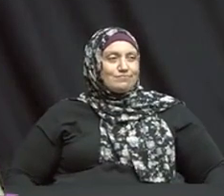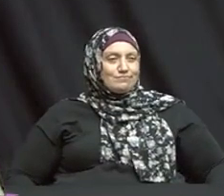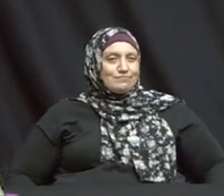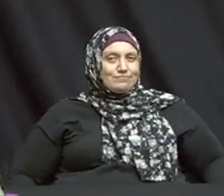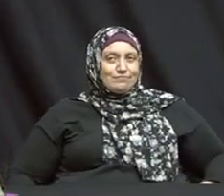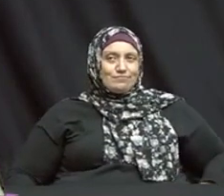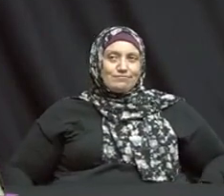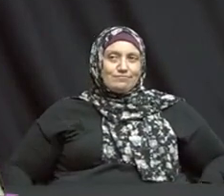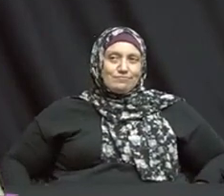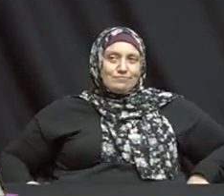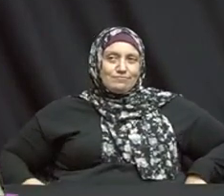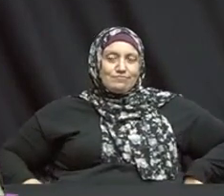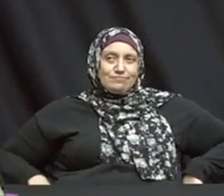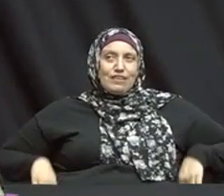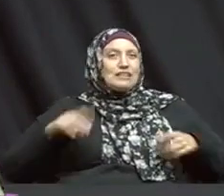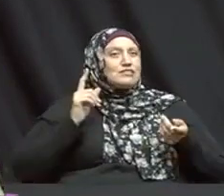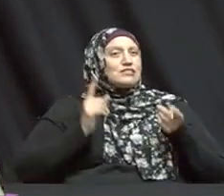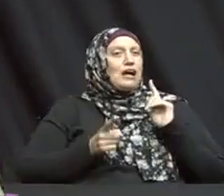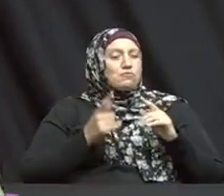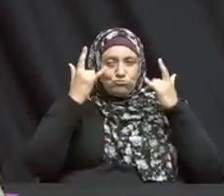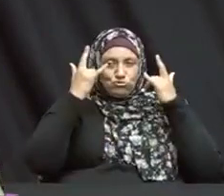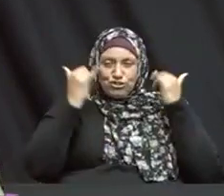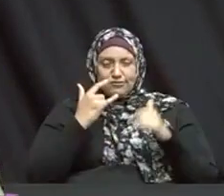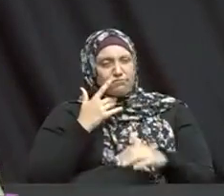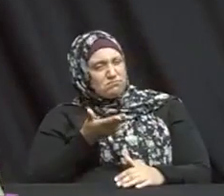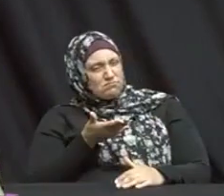enough to be given to him, even younger or